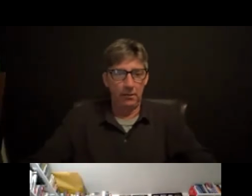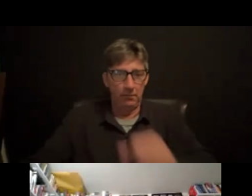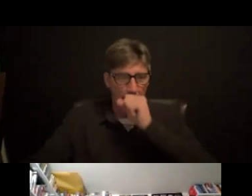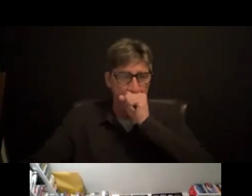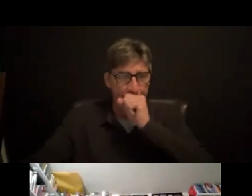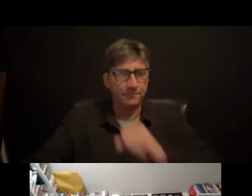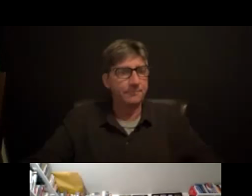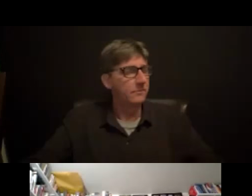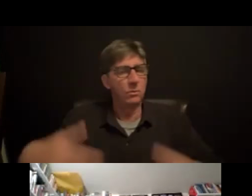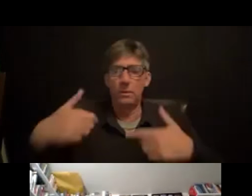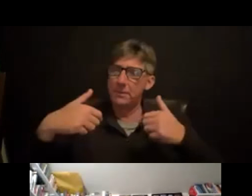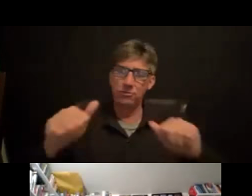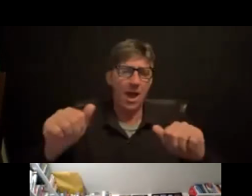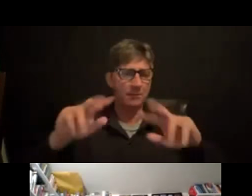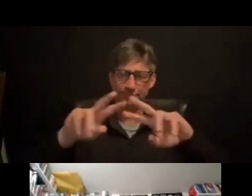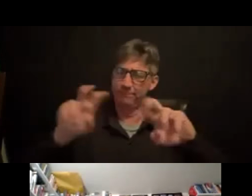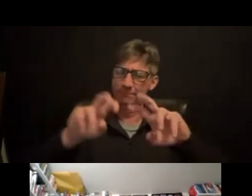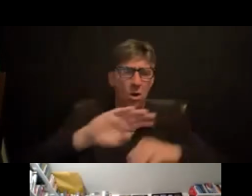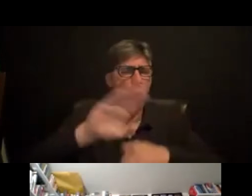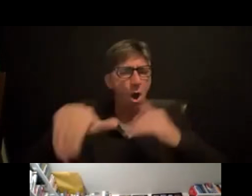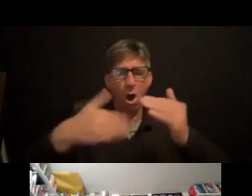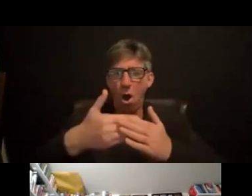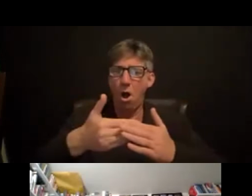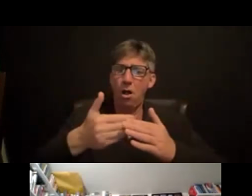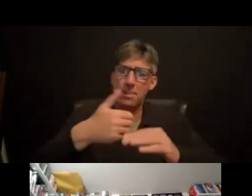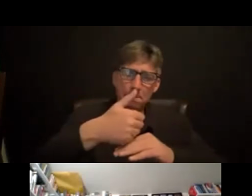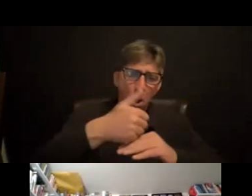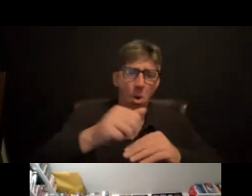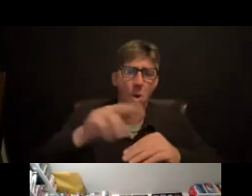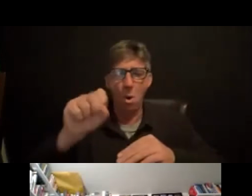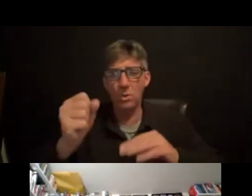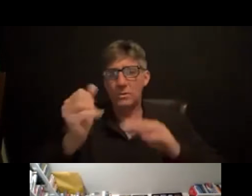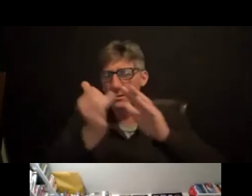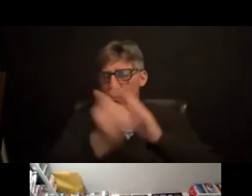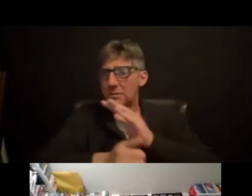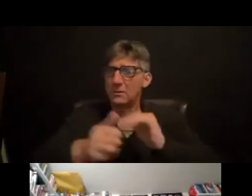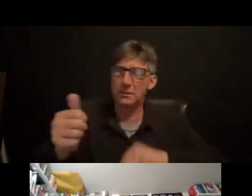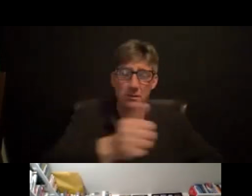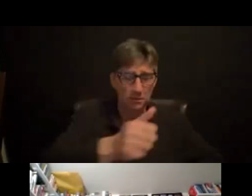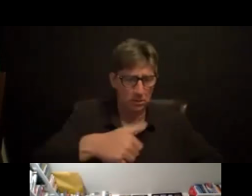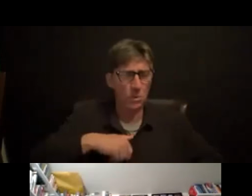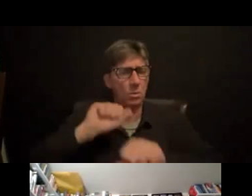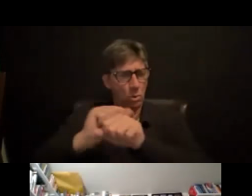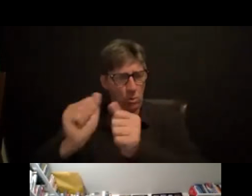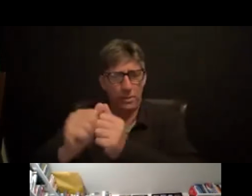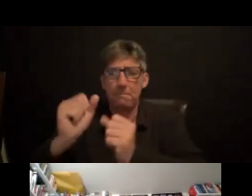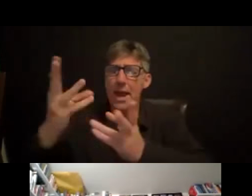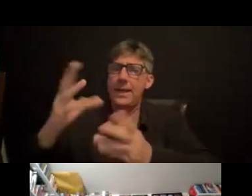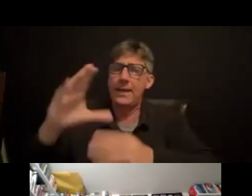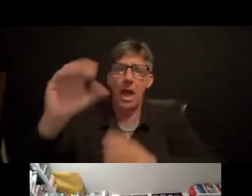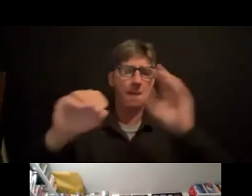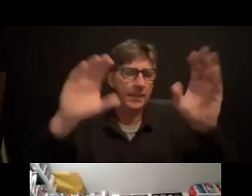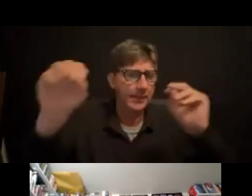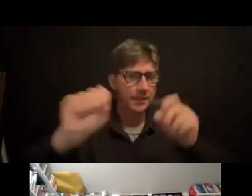on all the modes, and Kat would agree, that we will be monitoring closely. We do work with a lot of the employers. We actually will be watching